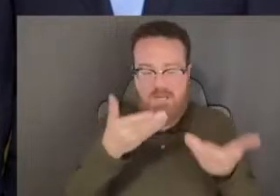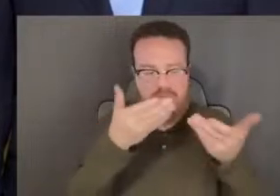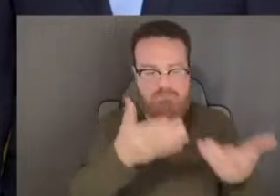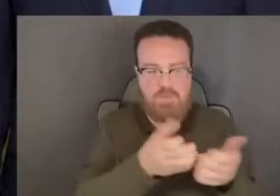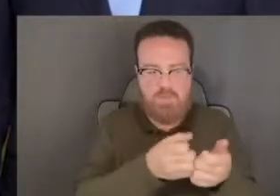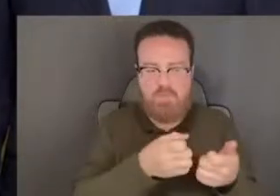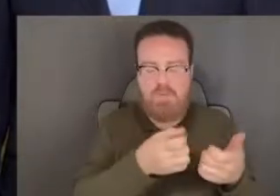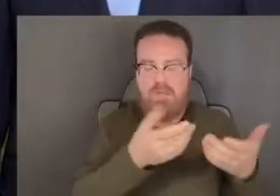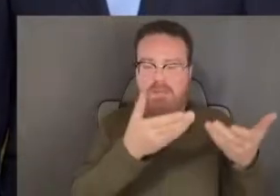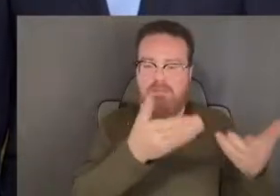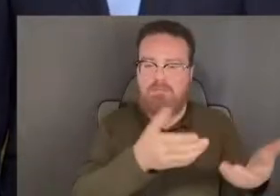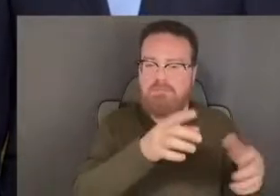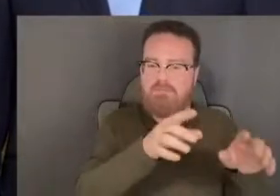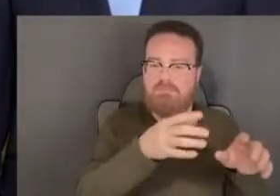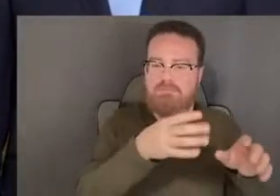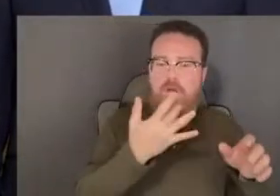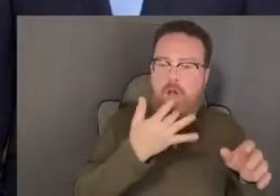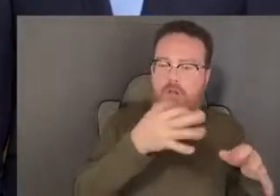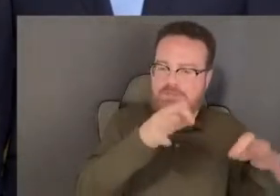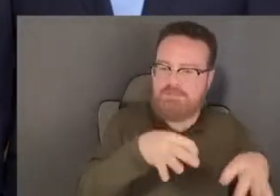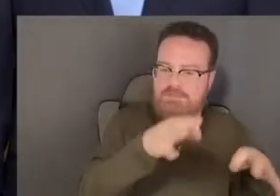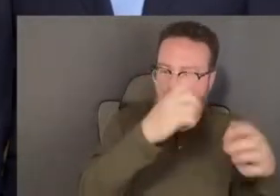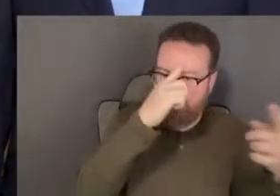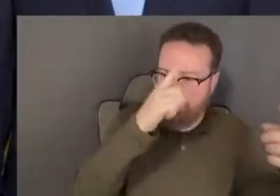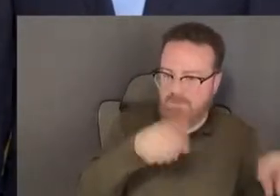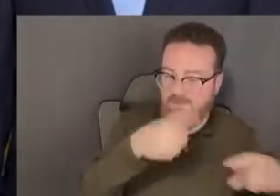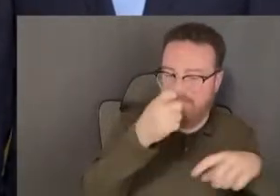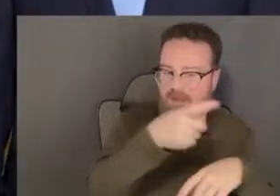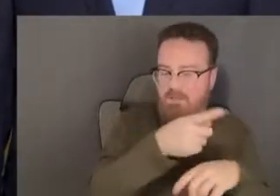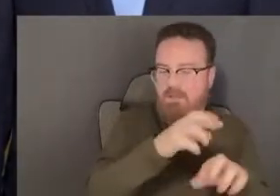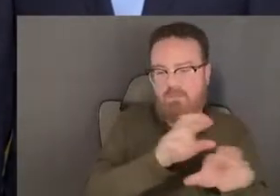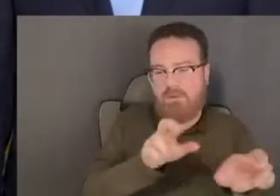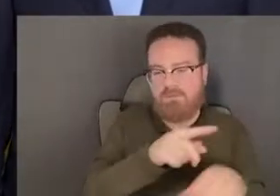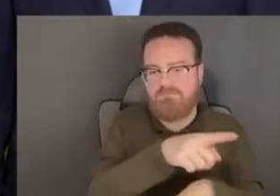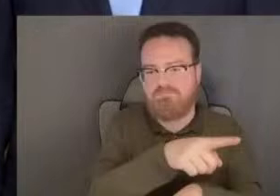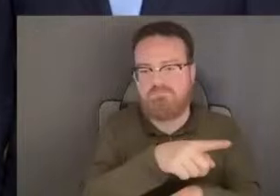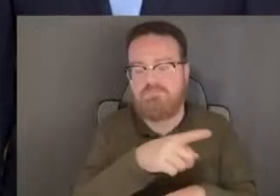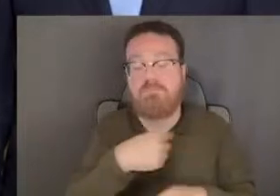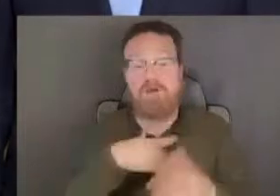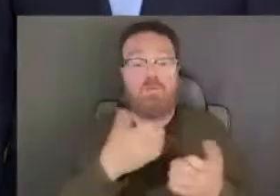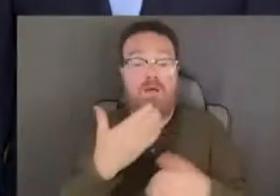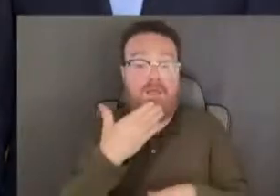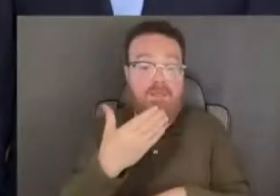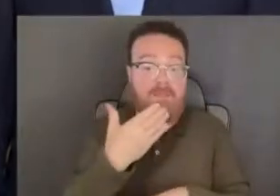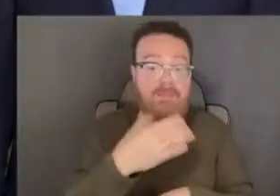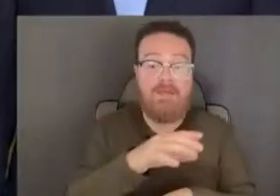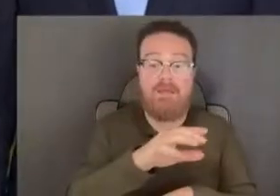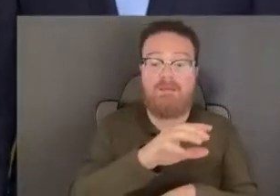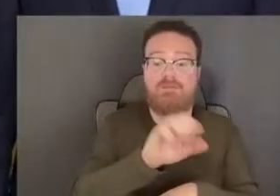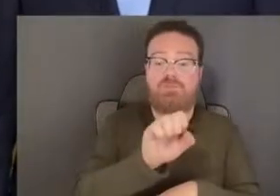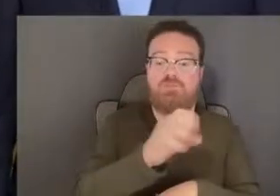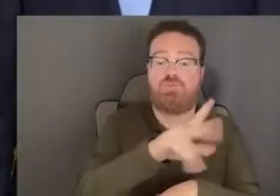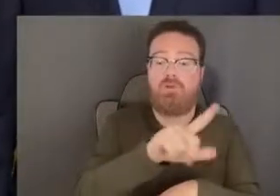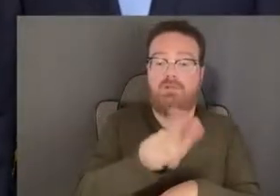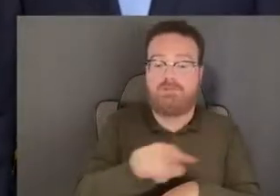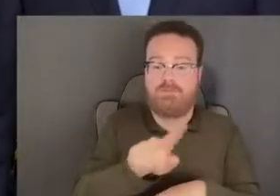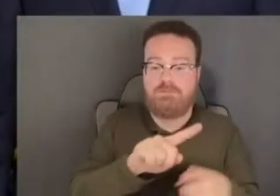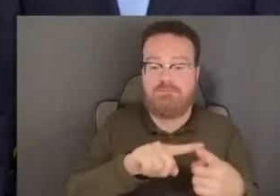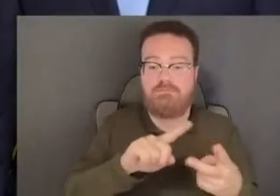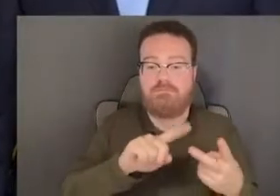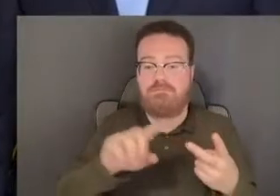Schultz. I want to thank Governor Morrissey, and I visited many other governors in Virginia and West Virginia,